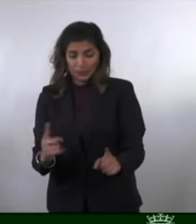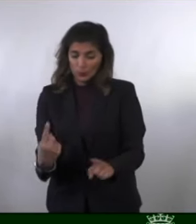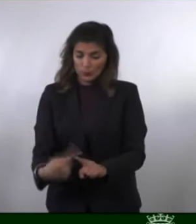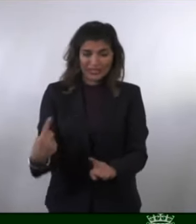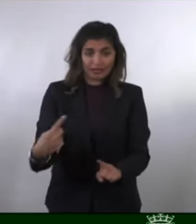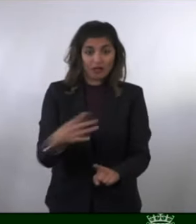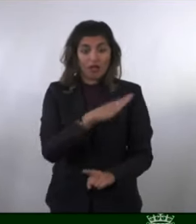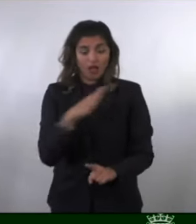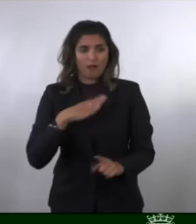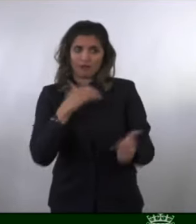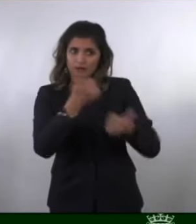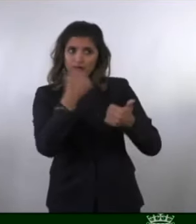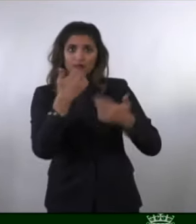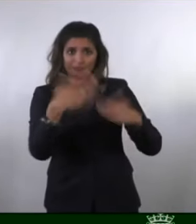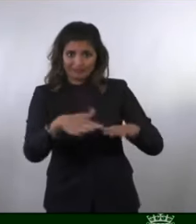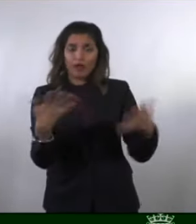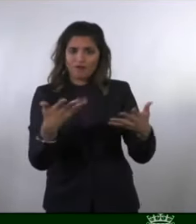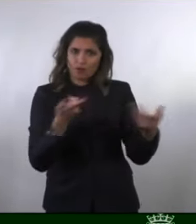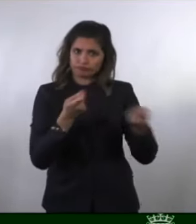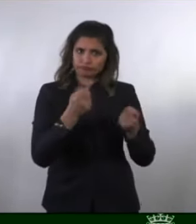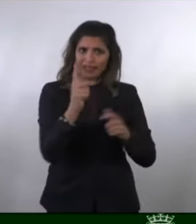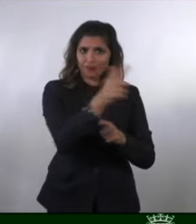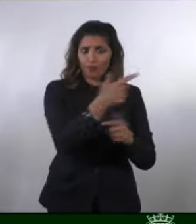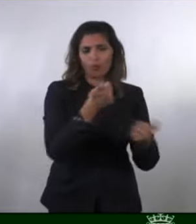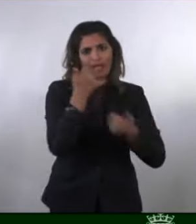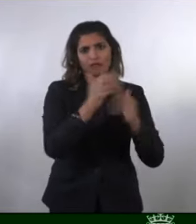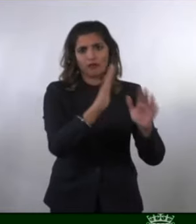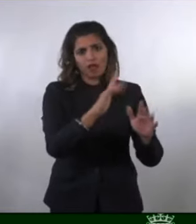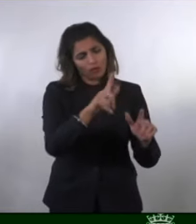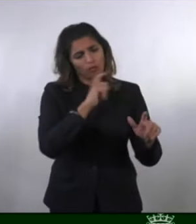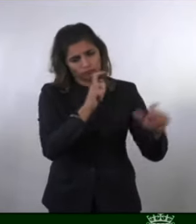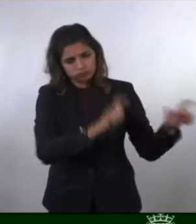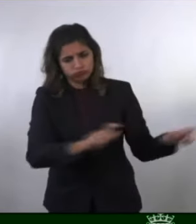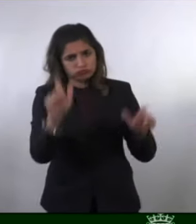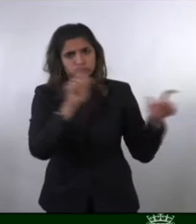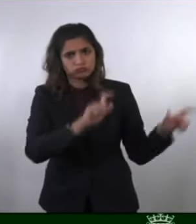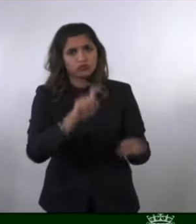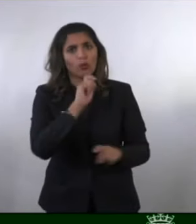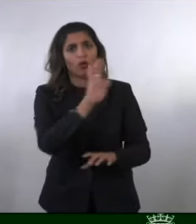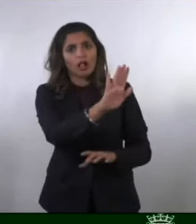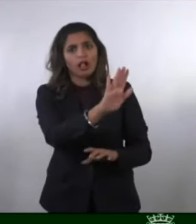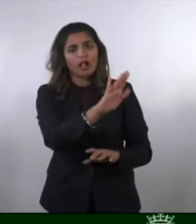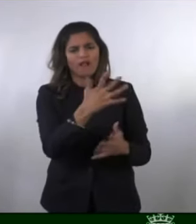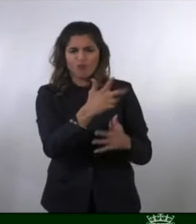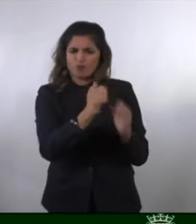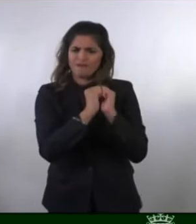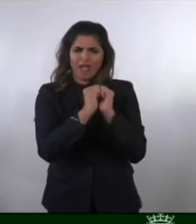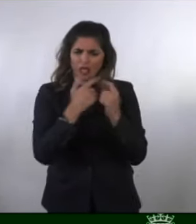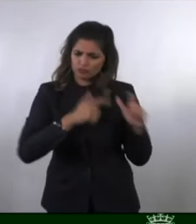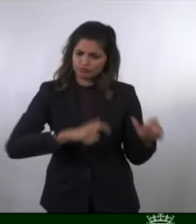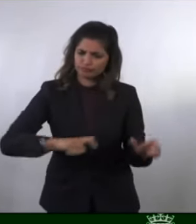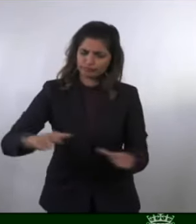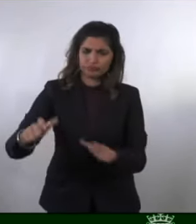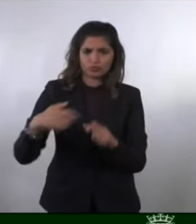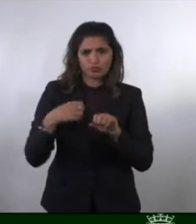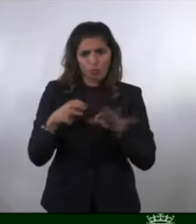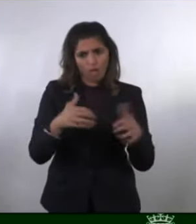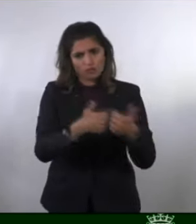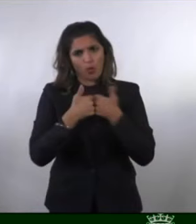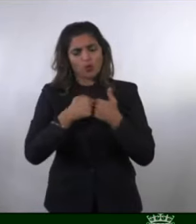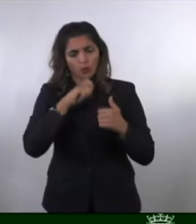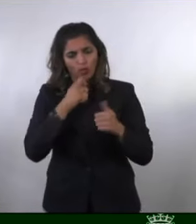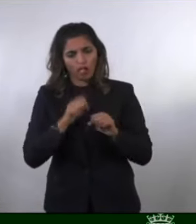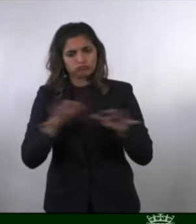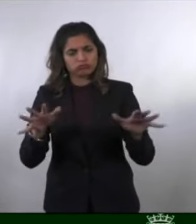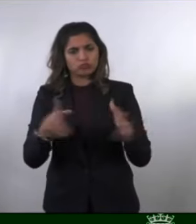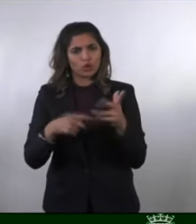done a fantastic job in Liverpool, and they'll continue to be very valuable as we roll it out.